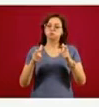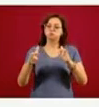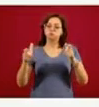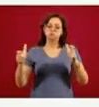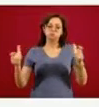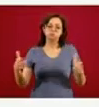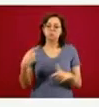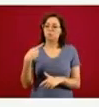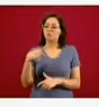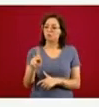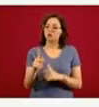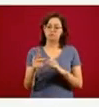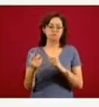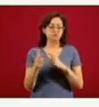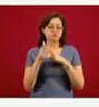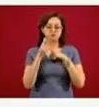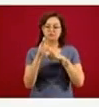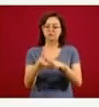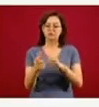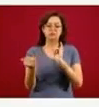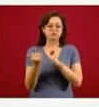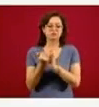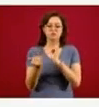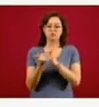The distribution per